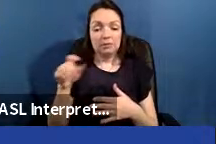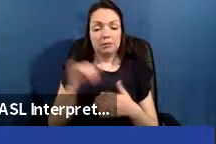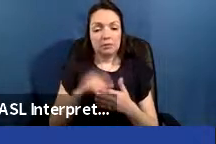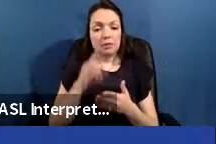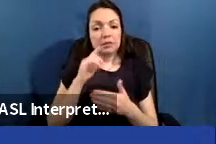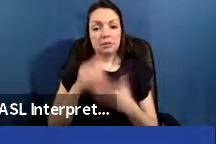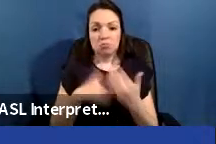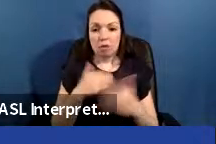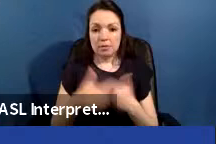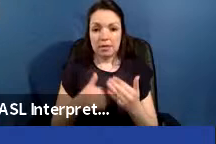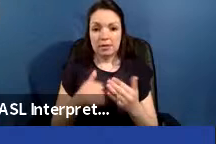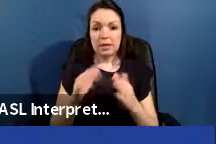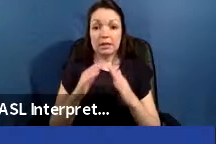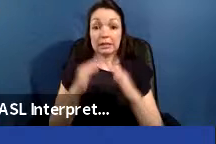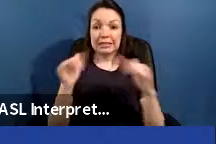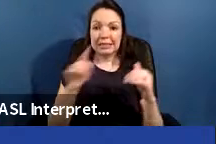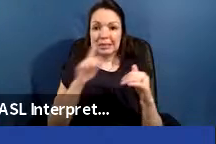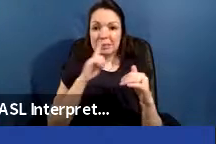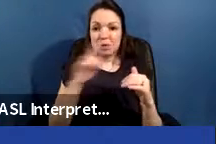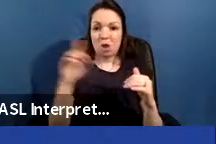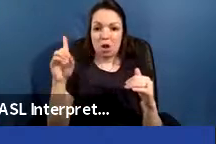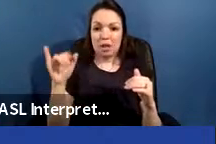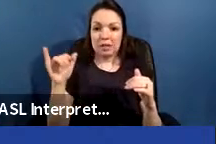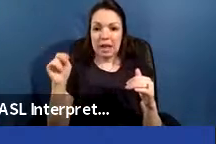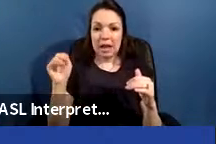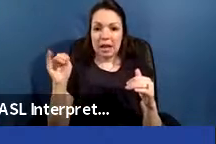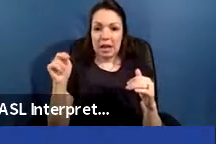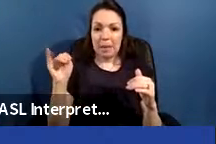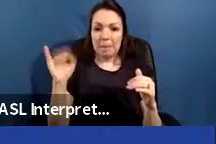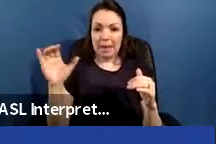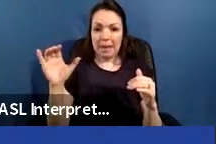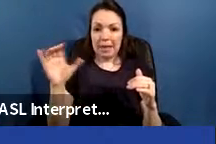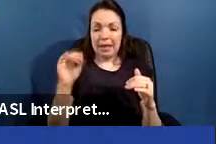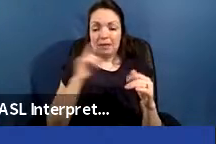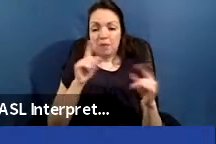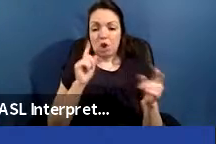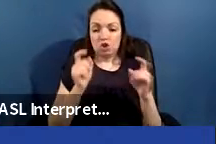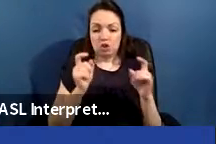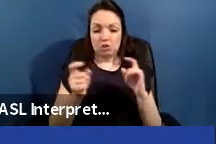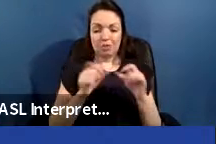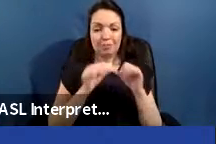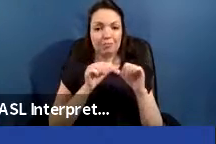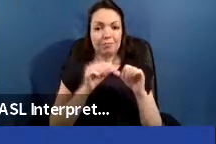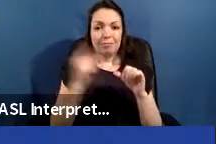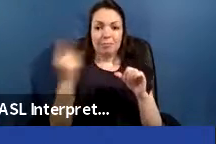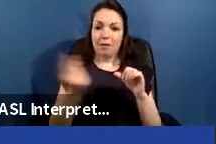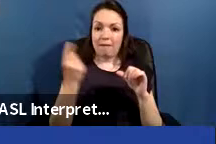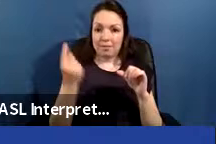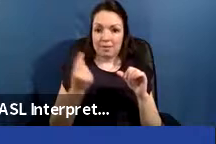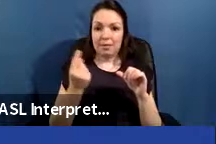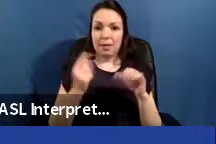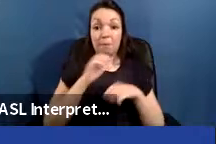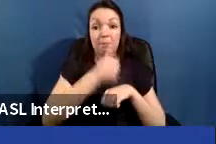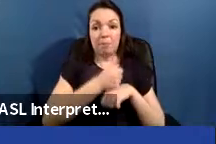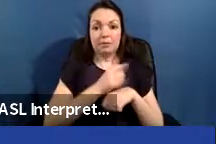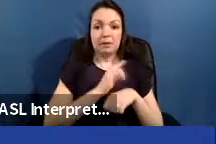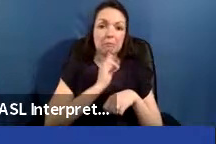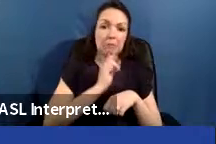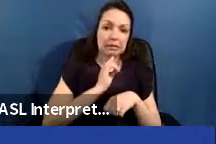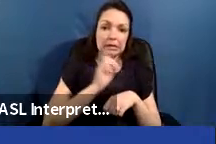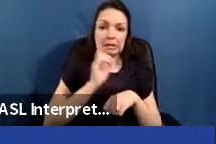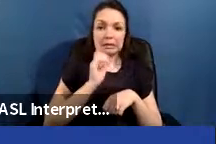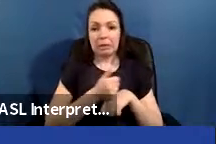are dynamic and they are changing constantly, based on maintenance, based